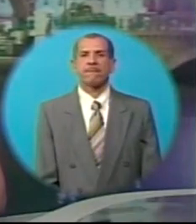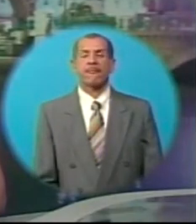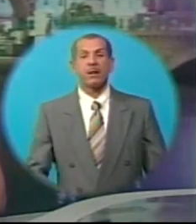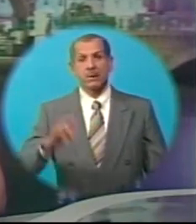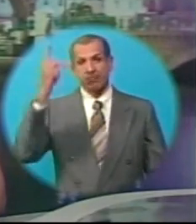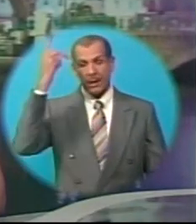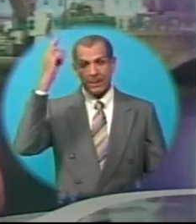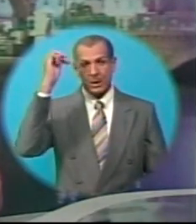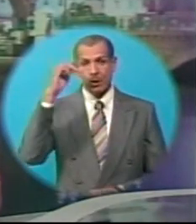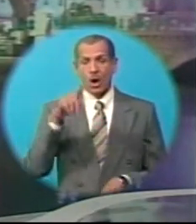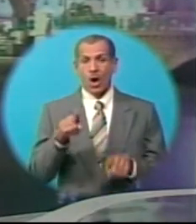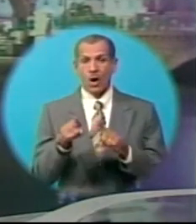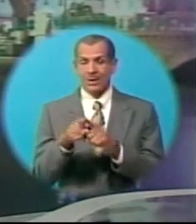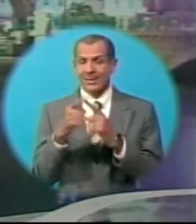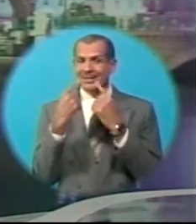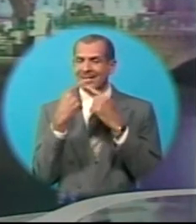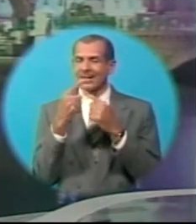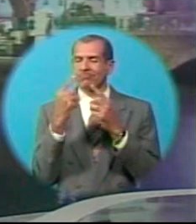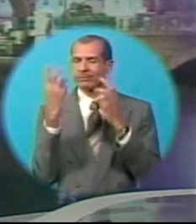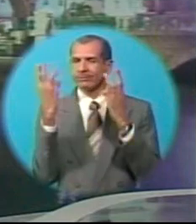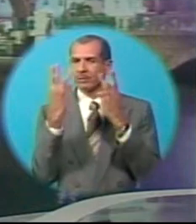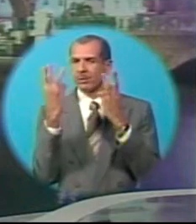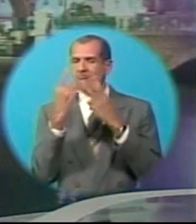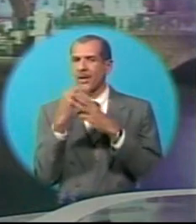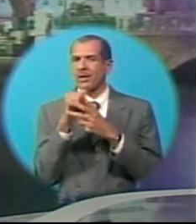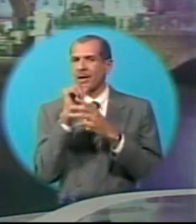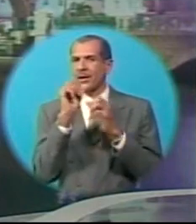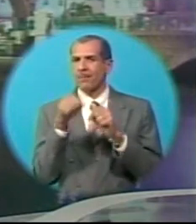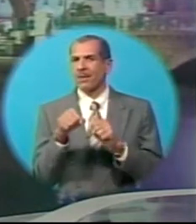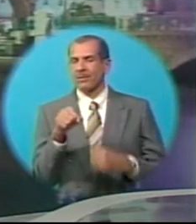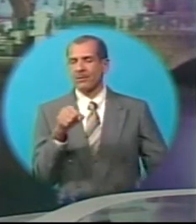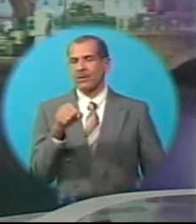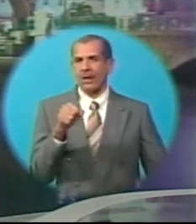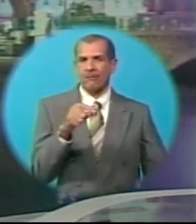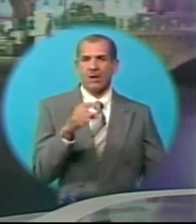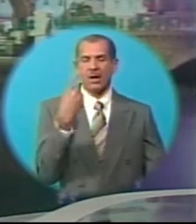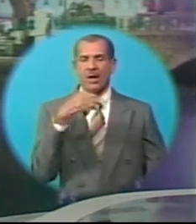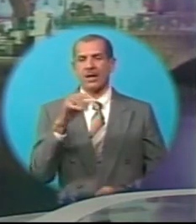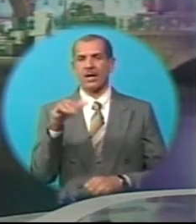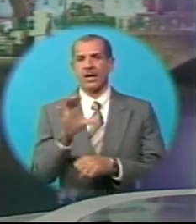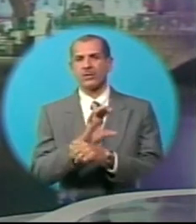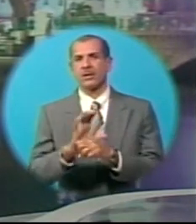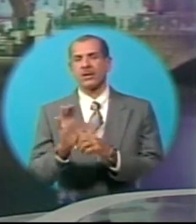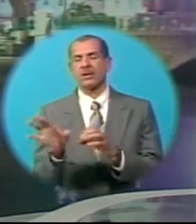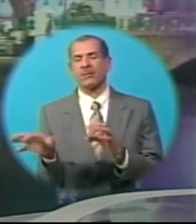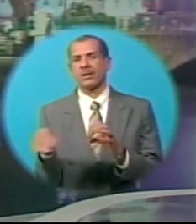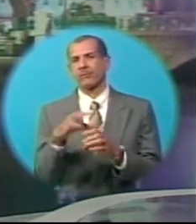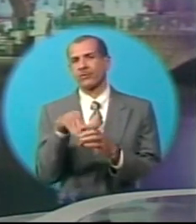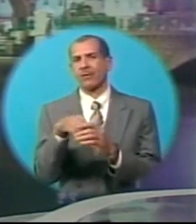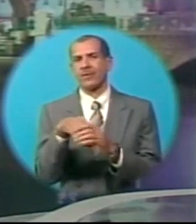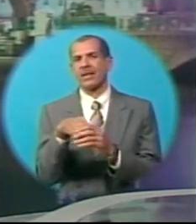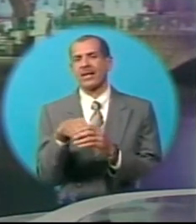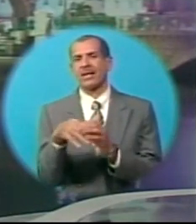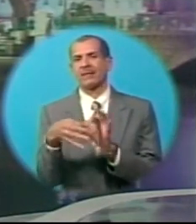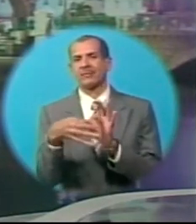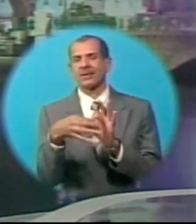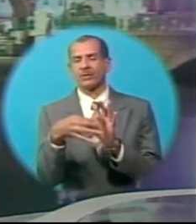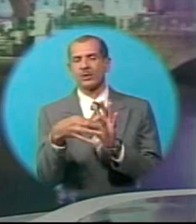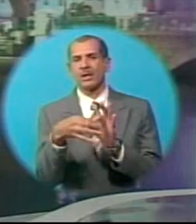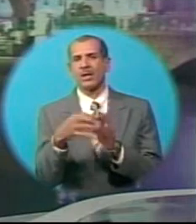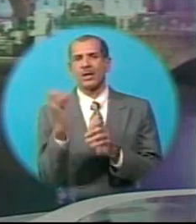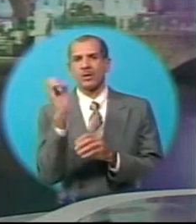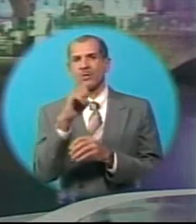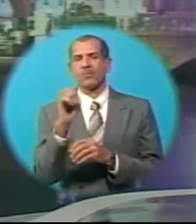Prime Minister also expressed concern about the inability of countries to fully capitalize on the European Partnership Agreement and the